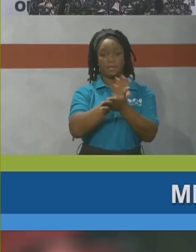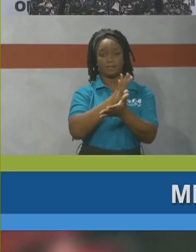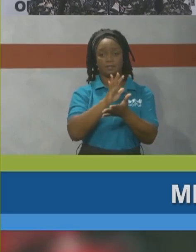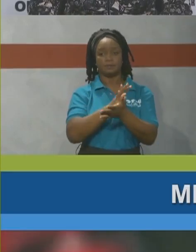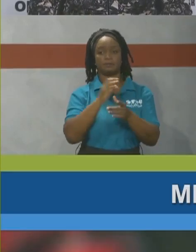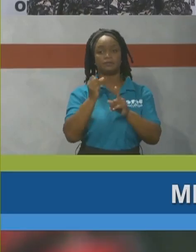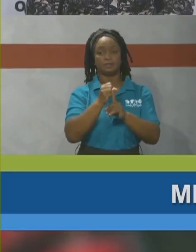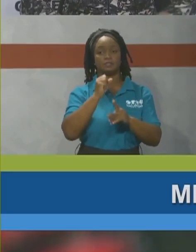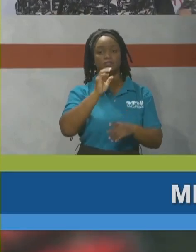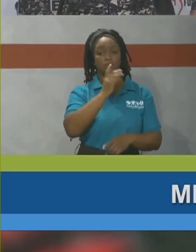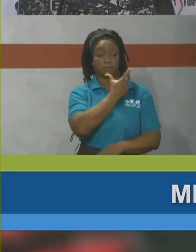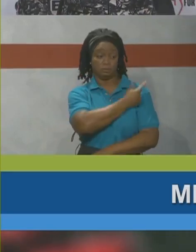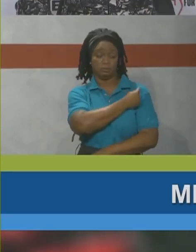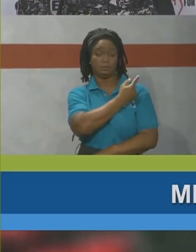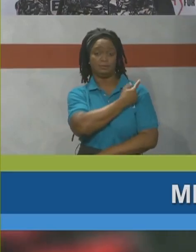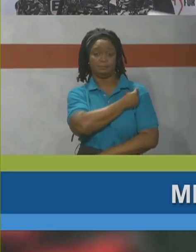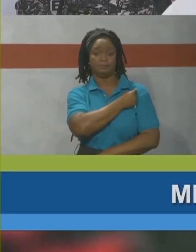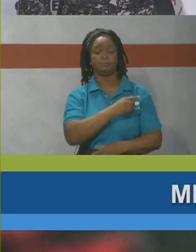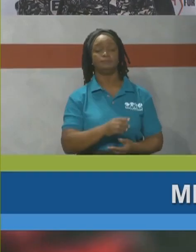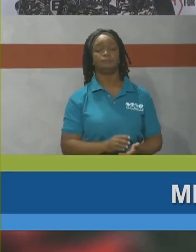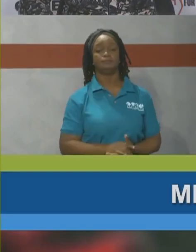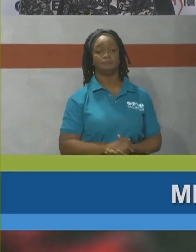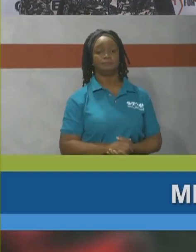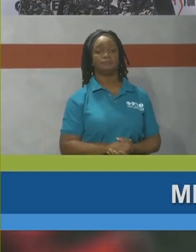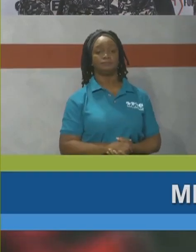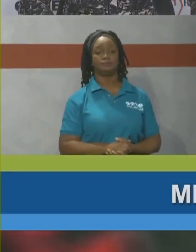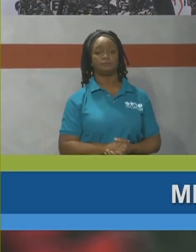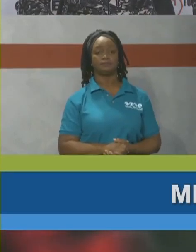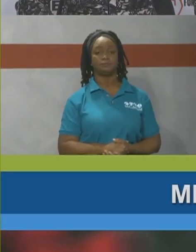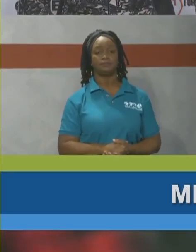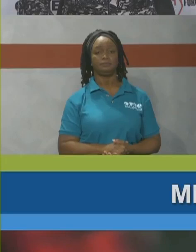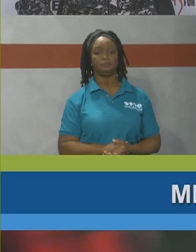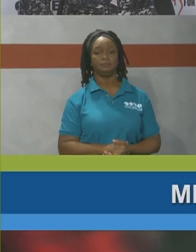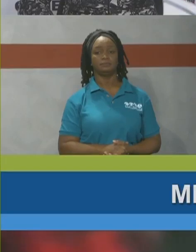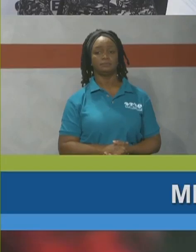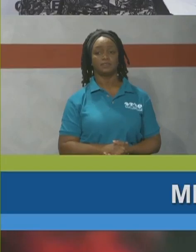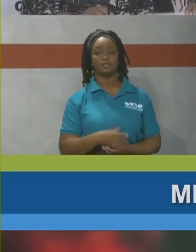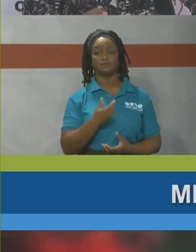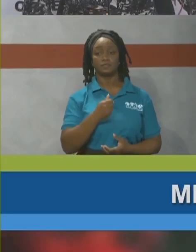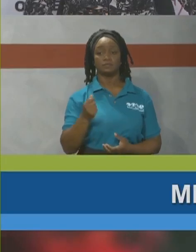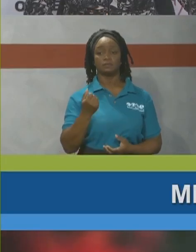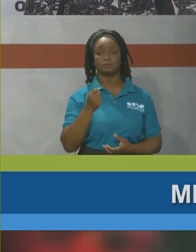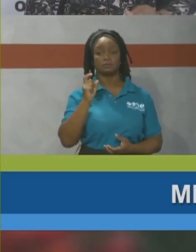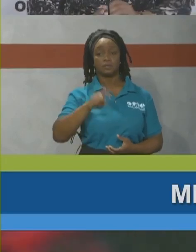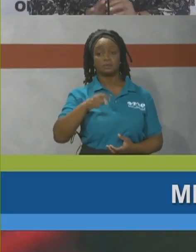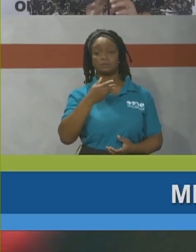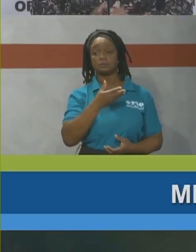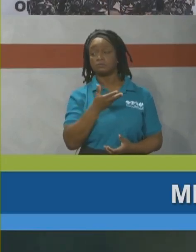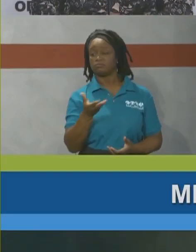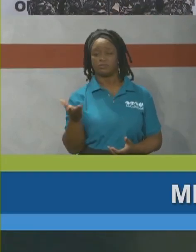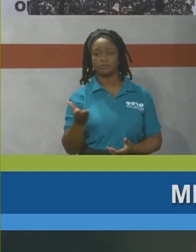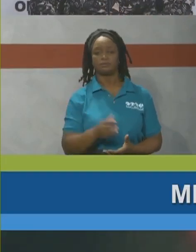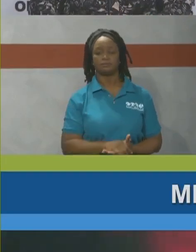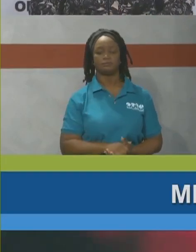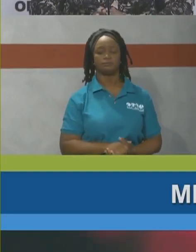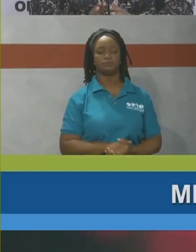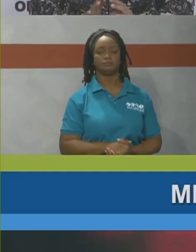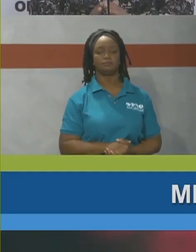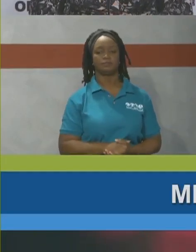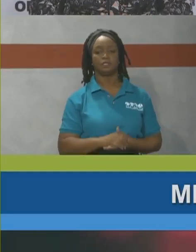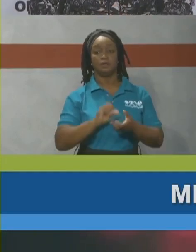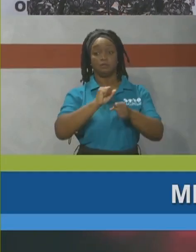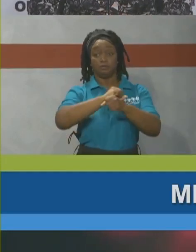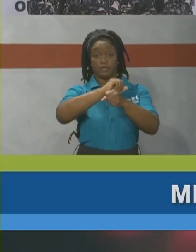with your child. So in summary, a few things to note. Generally, COVID-19